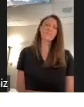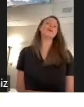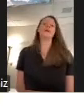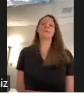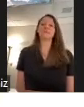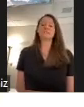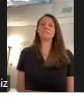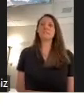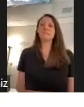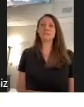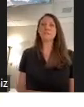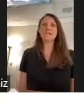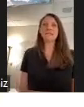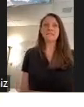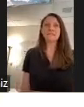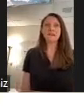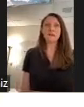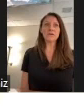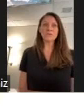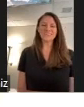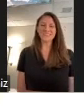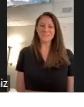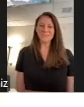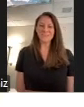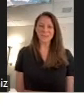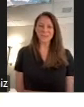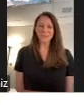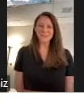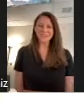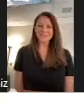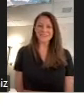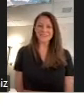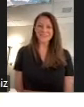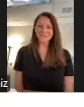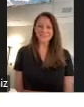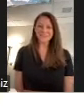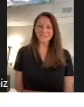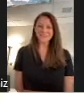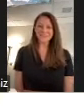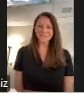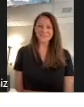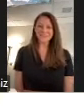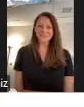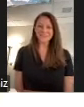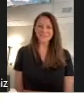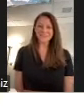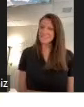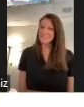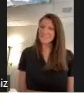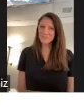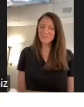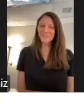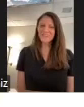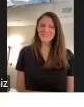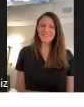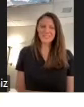mine. And when I tested him, he did come out with impairments and inhibition and cognitive flexibility, just like